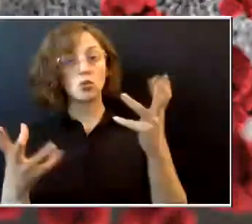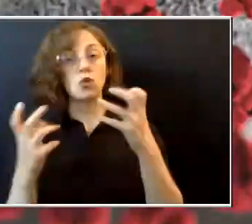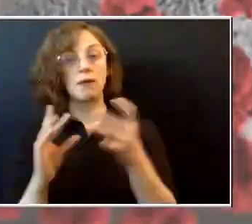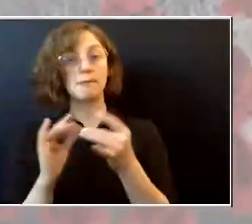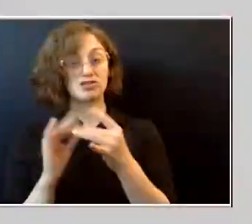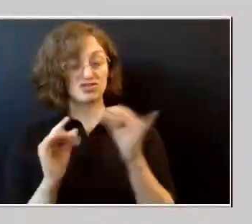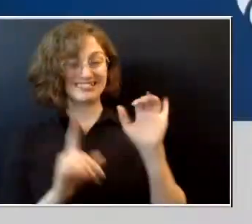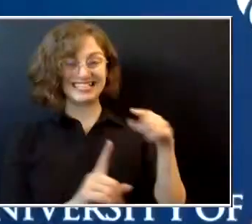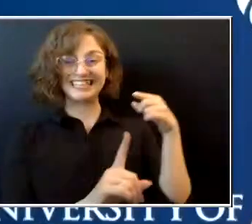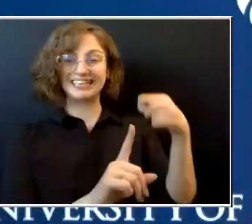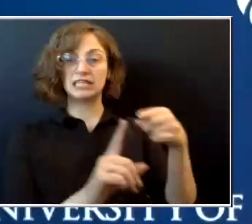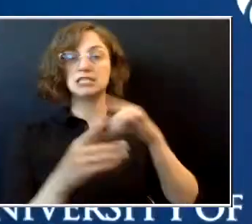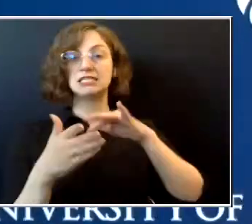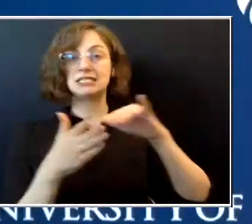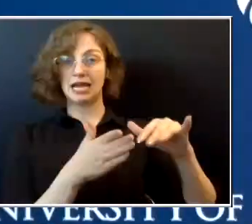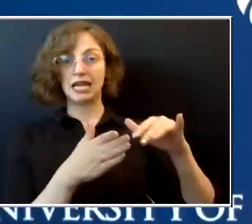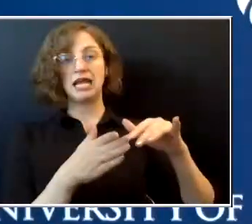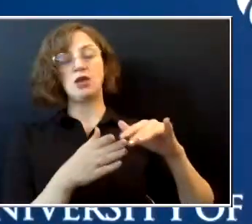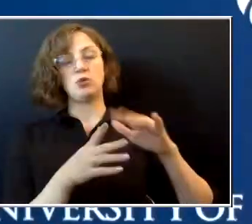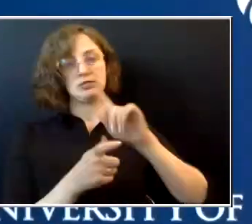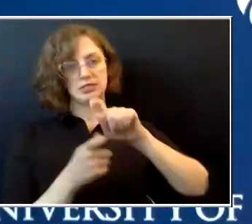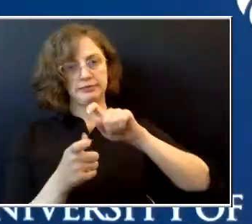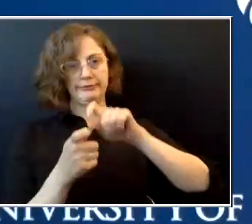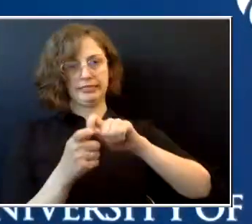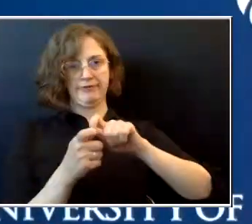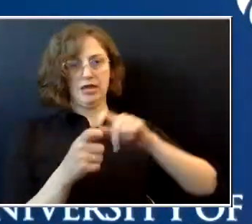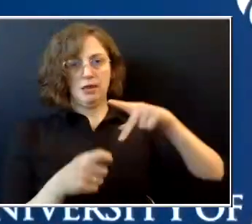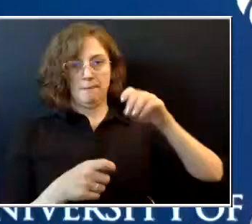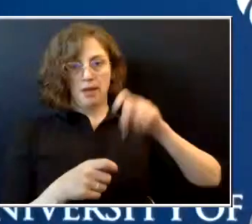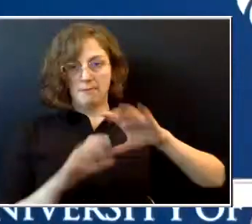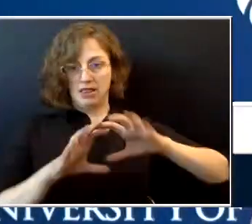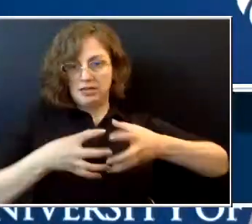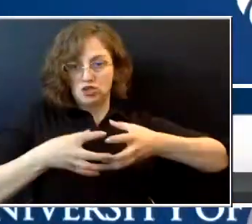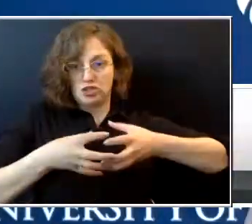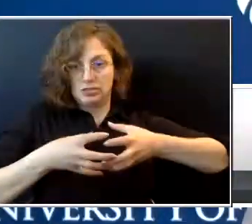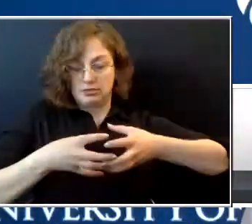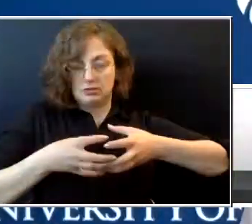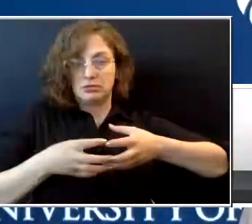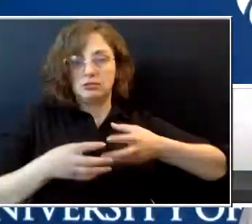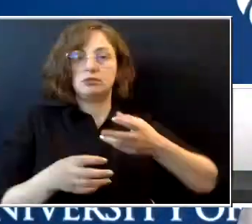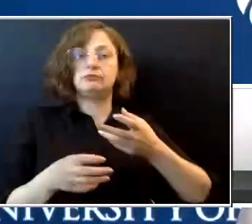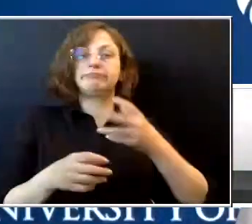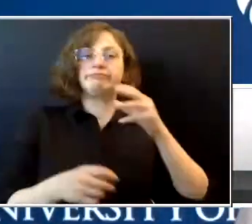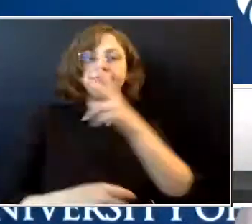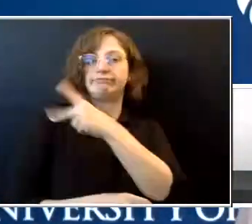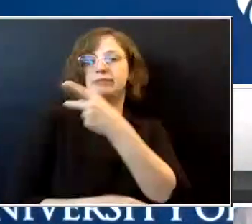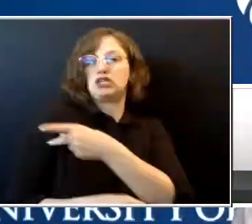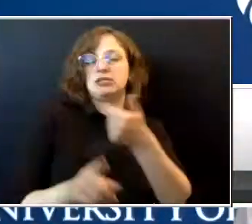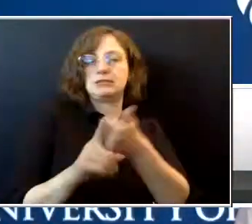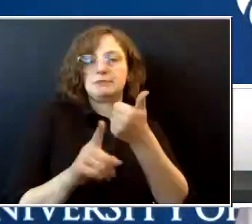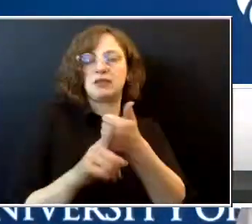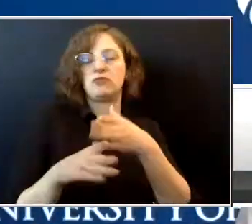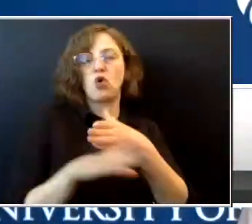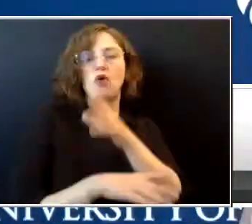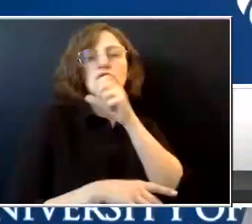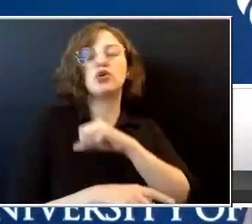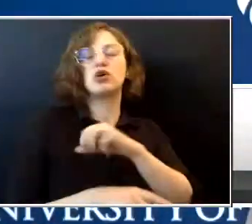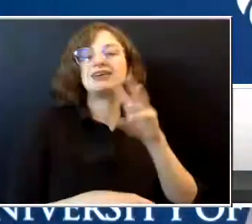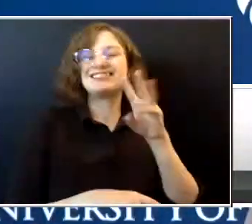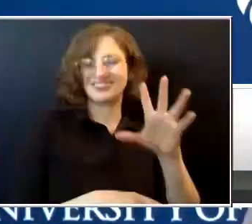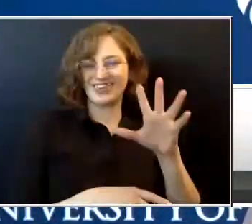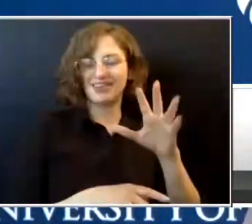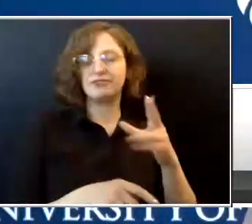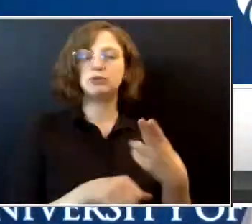on a particular population, and that population was patients over 65 who are Medicare patients. So that's what